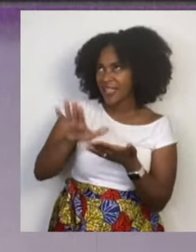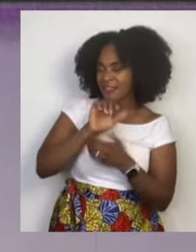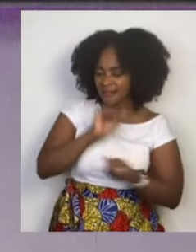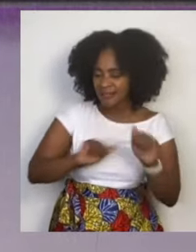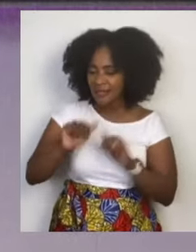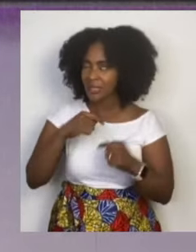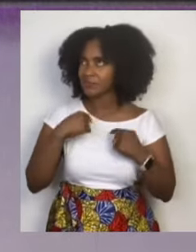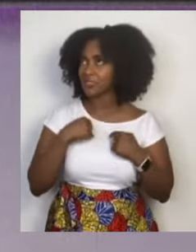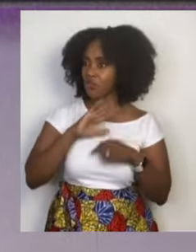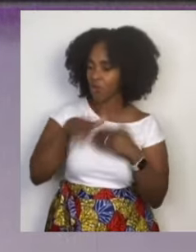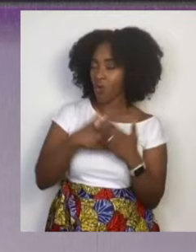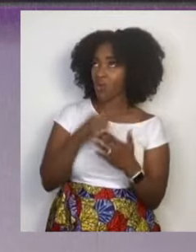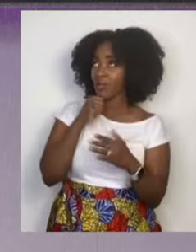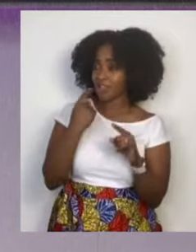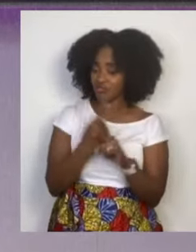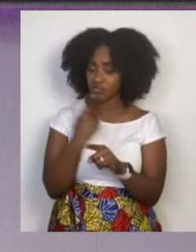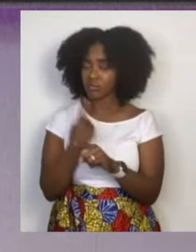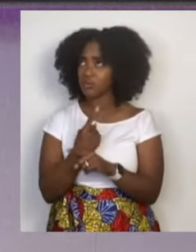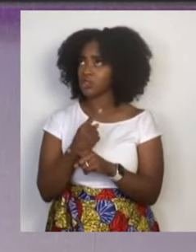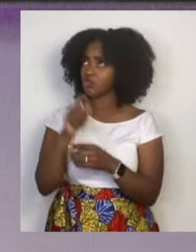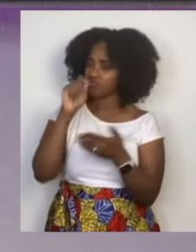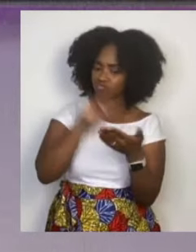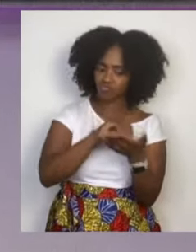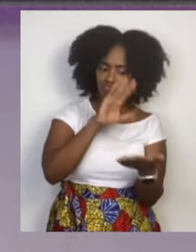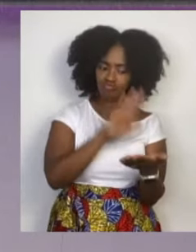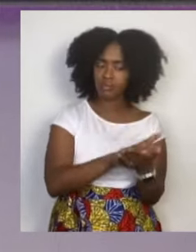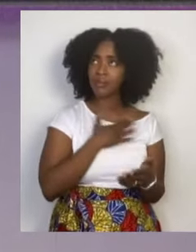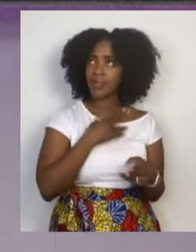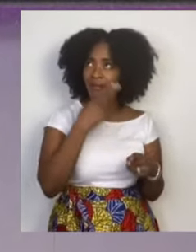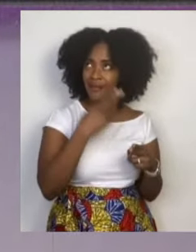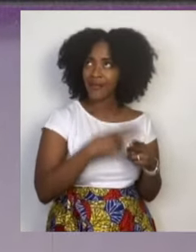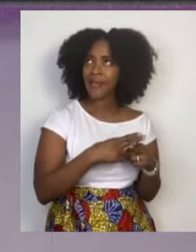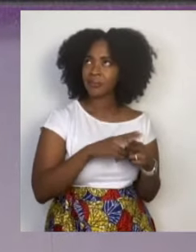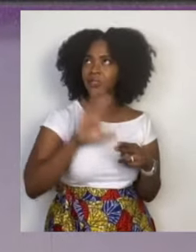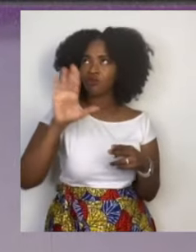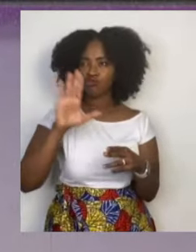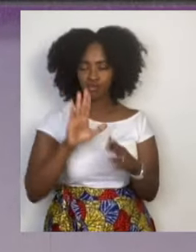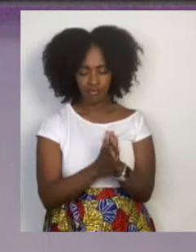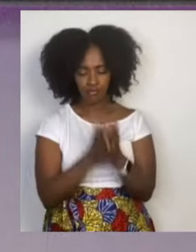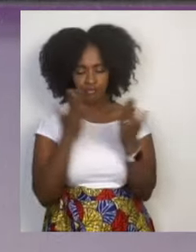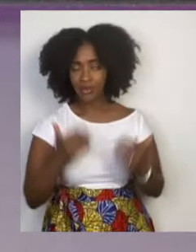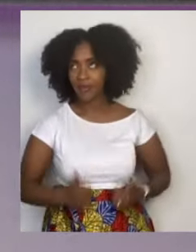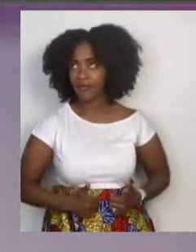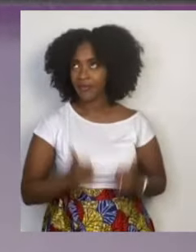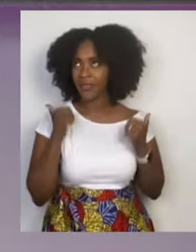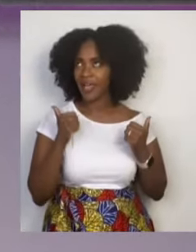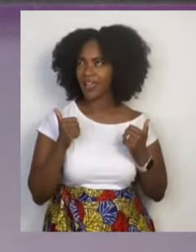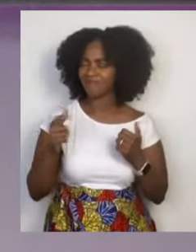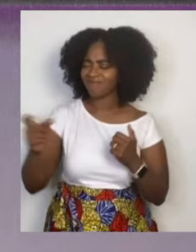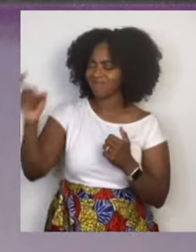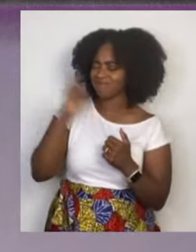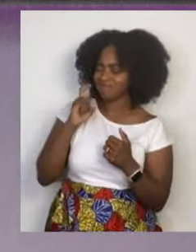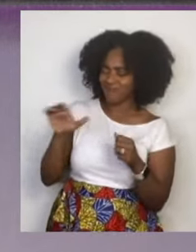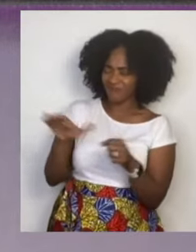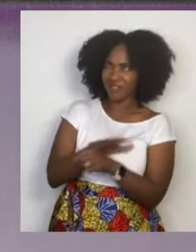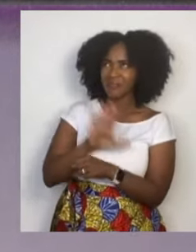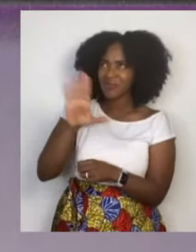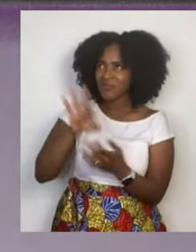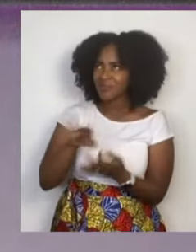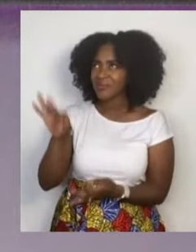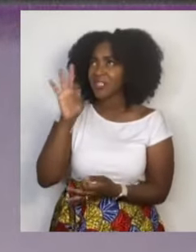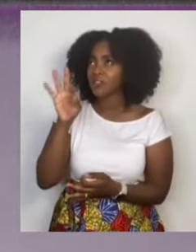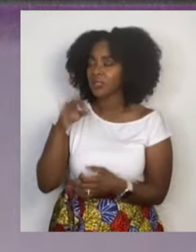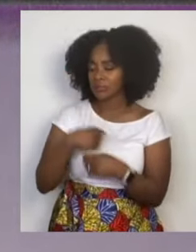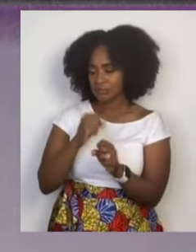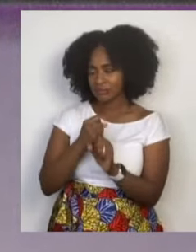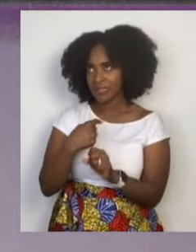name in the Lamb's Book of Life. Fill me with your Spirit and make me whole. Now